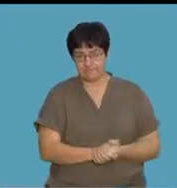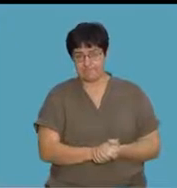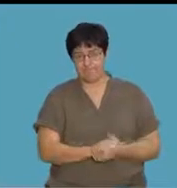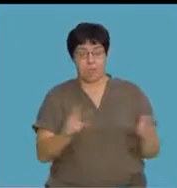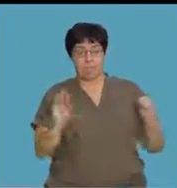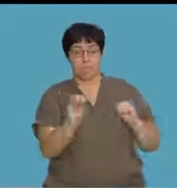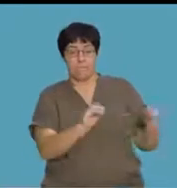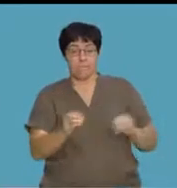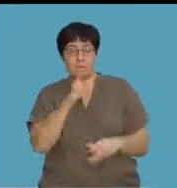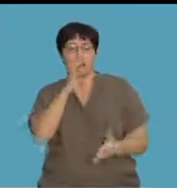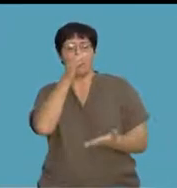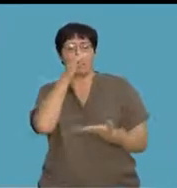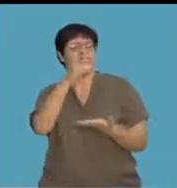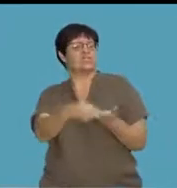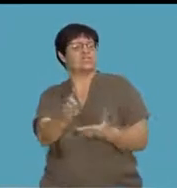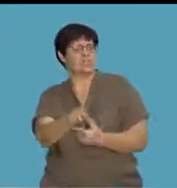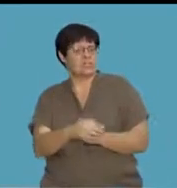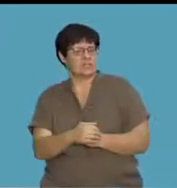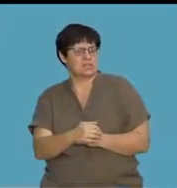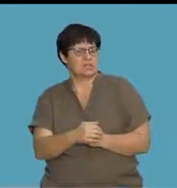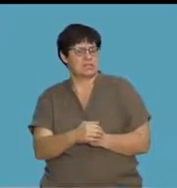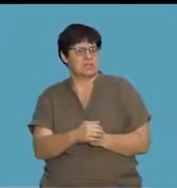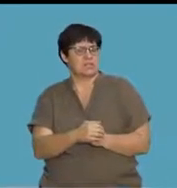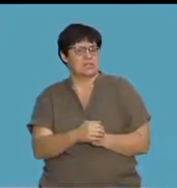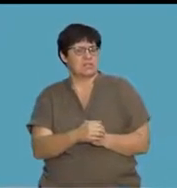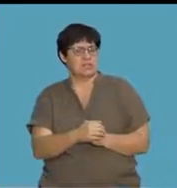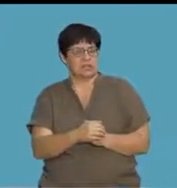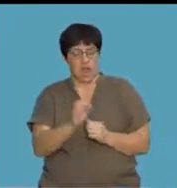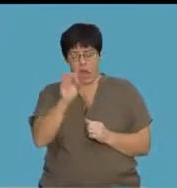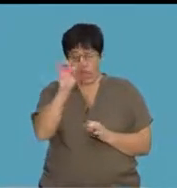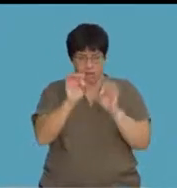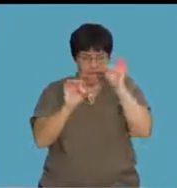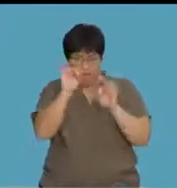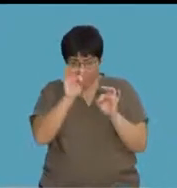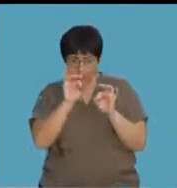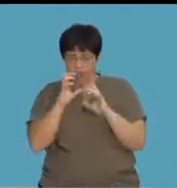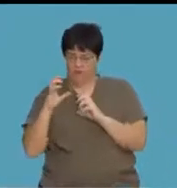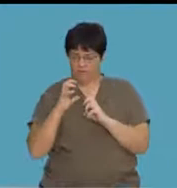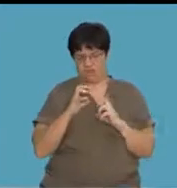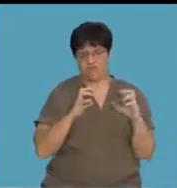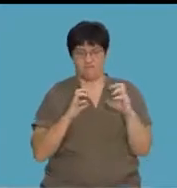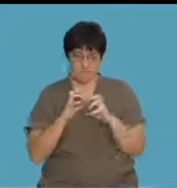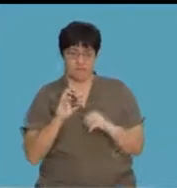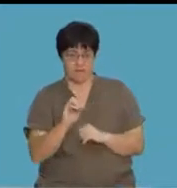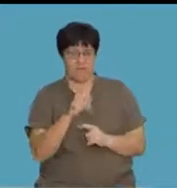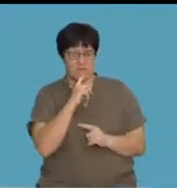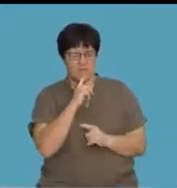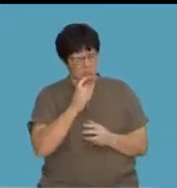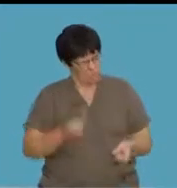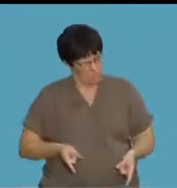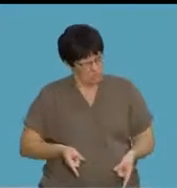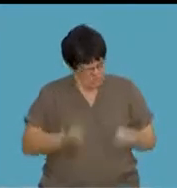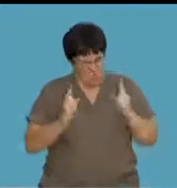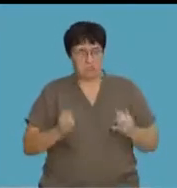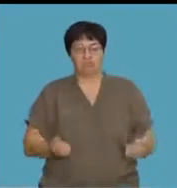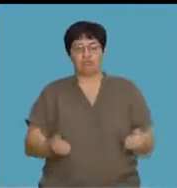movement of the particles suggests that there are some forces that act between the particles. These forces are relatively stronger. So